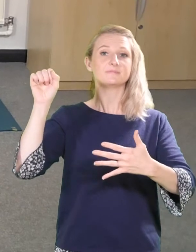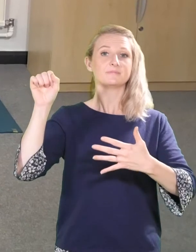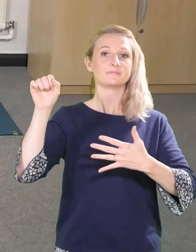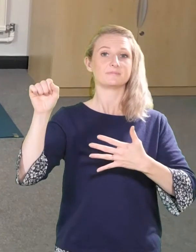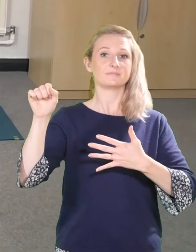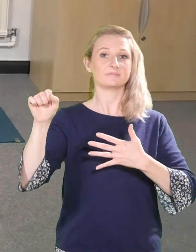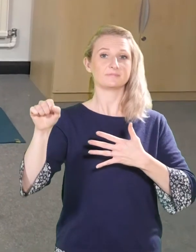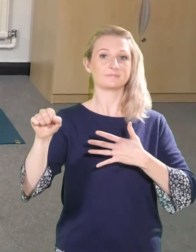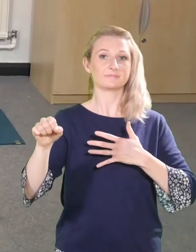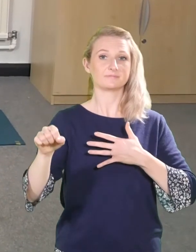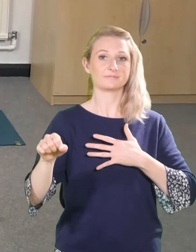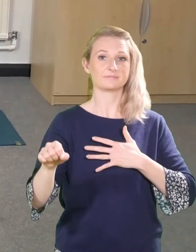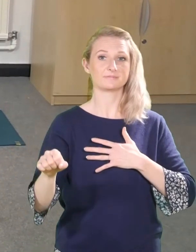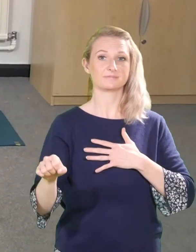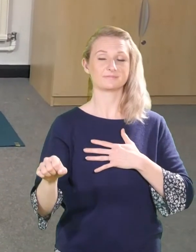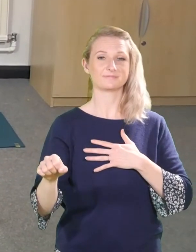Exhale, come down.